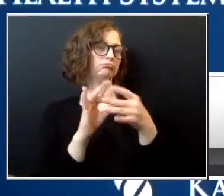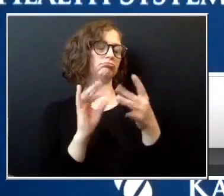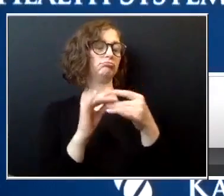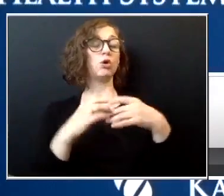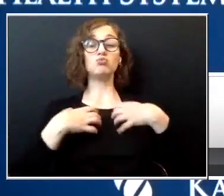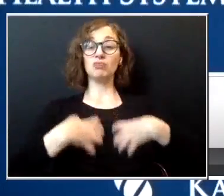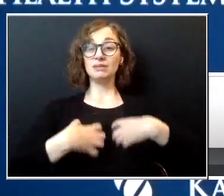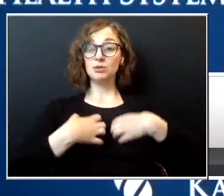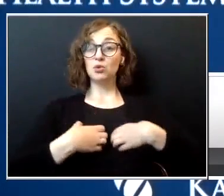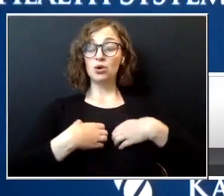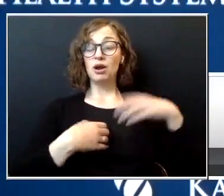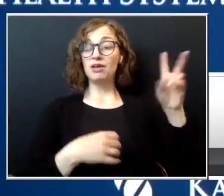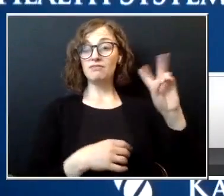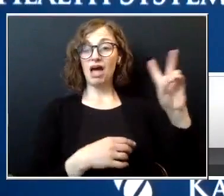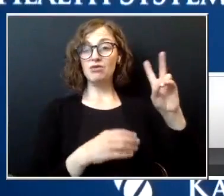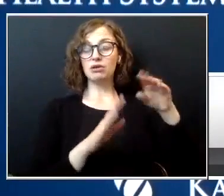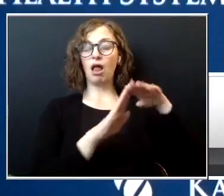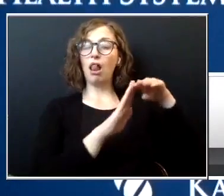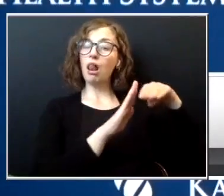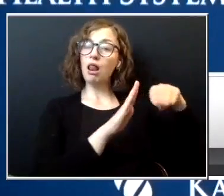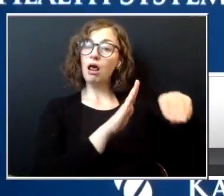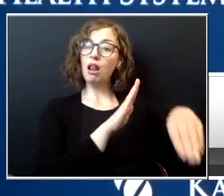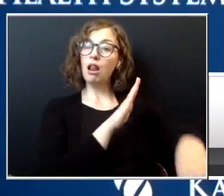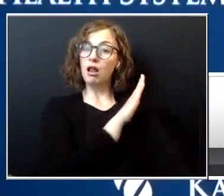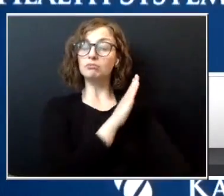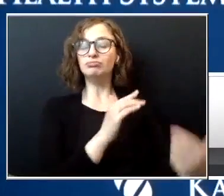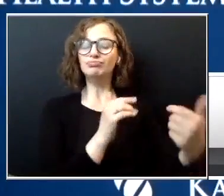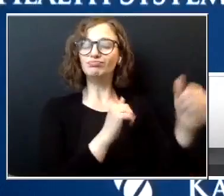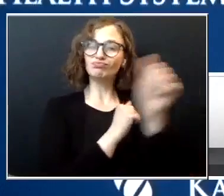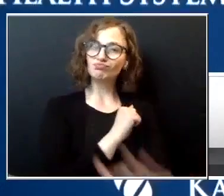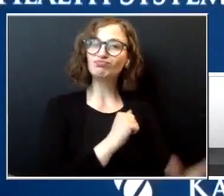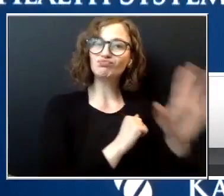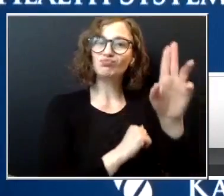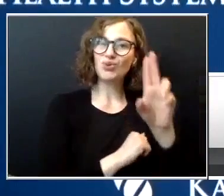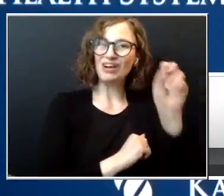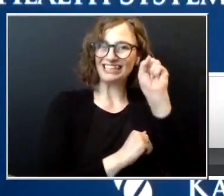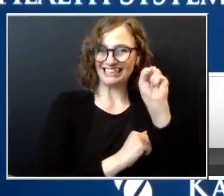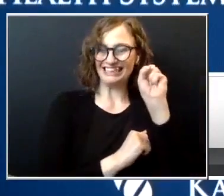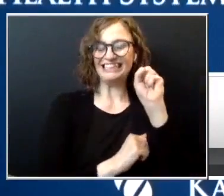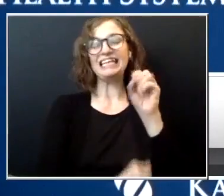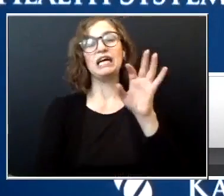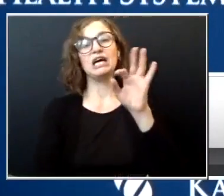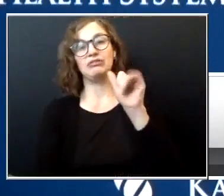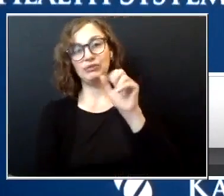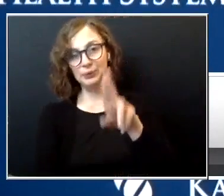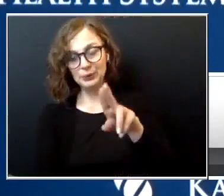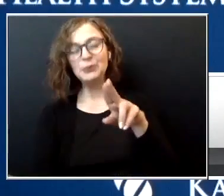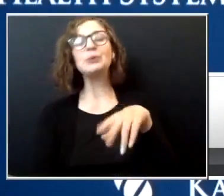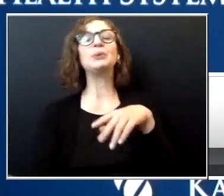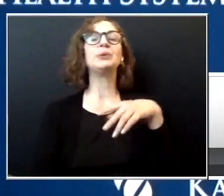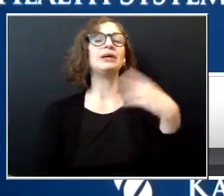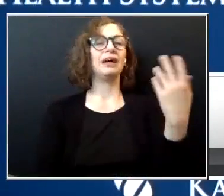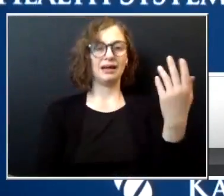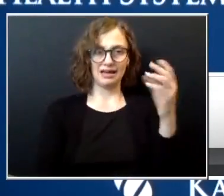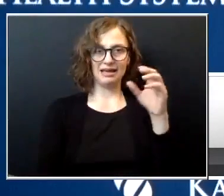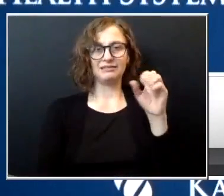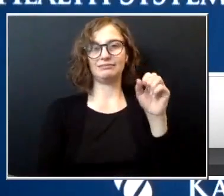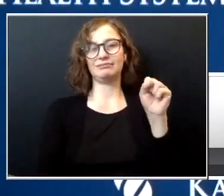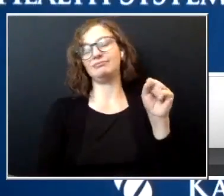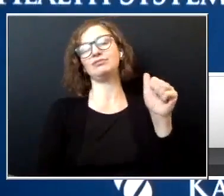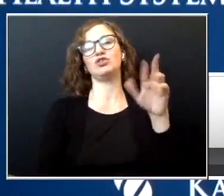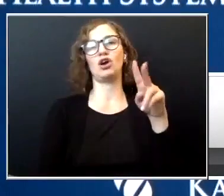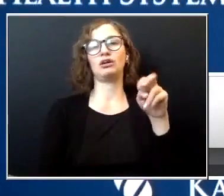especially, again, influenza and RSV, but also SARS-CoV-2 levels are decreasing in circulation as